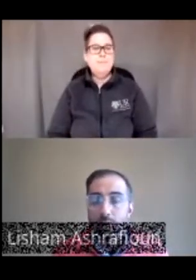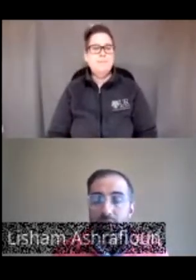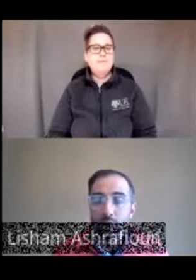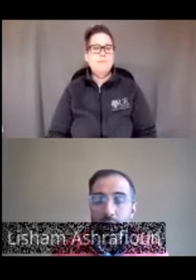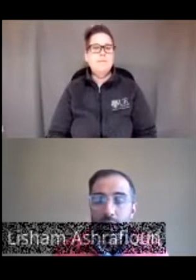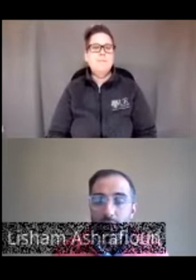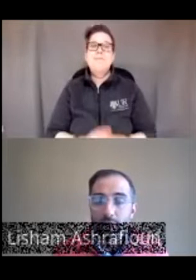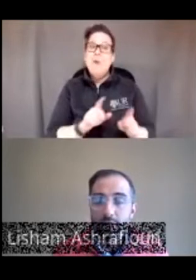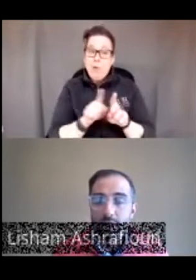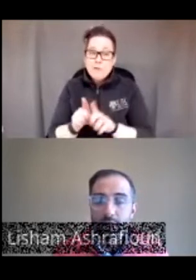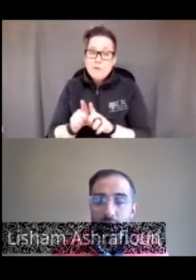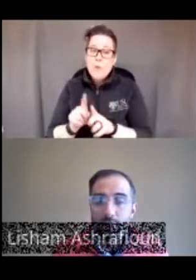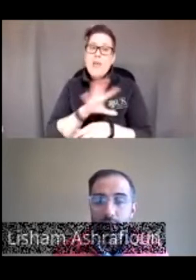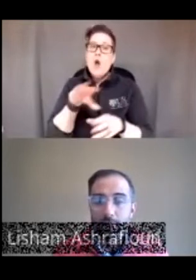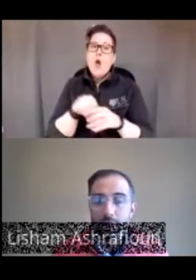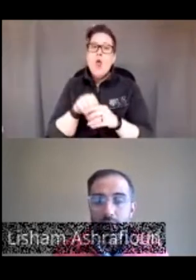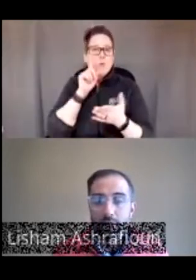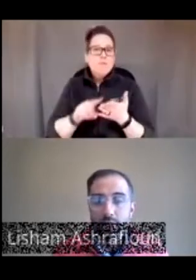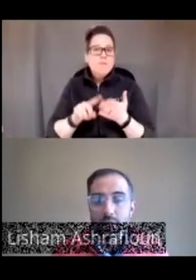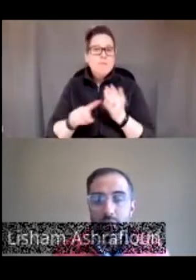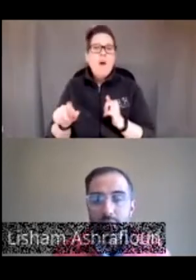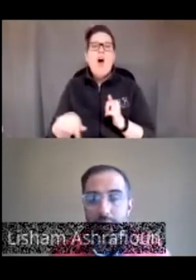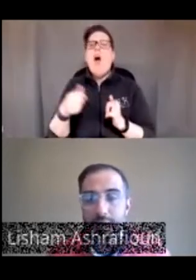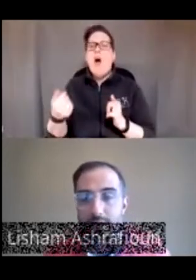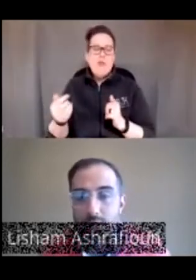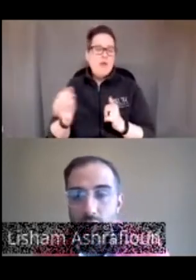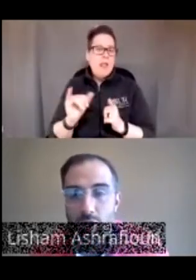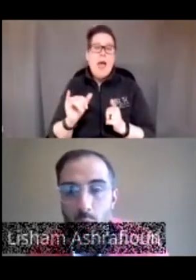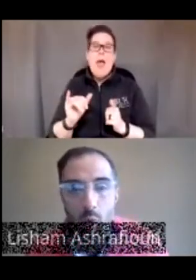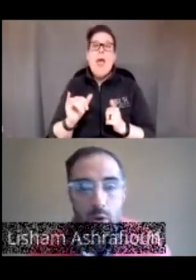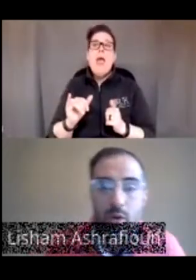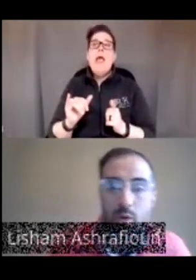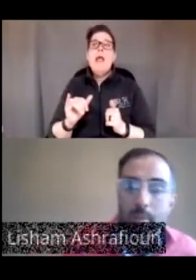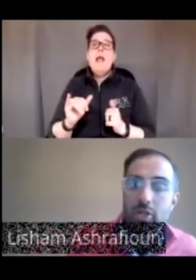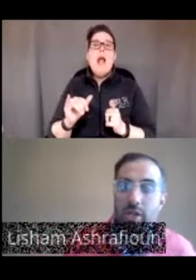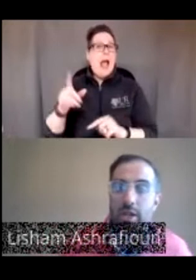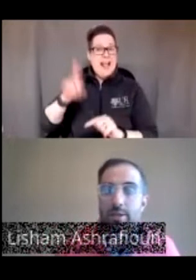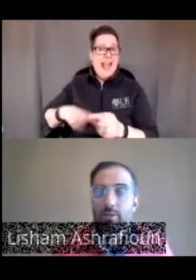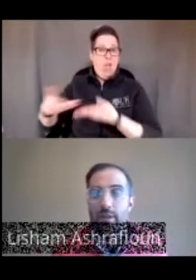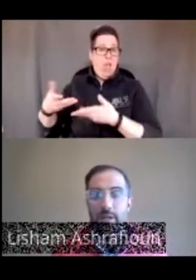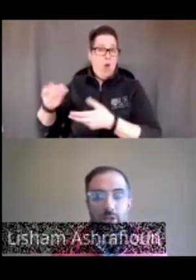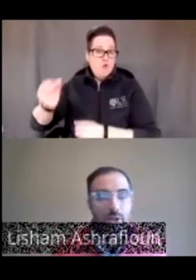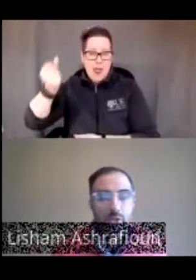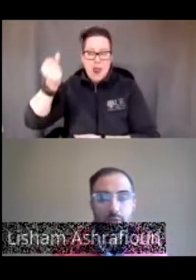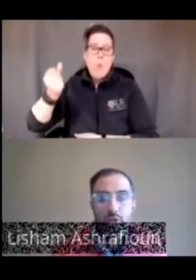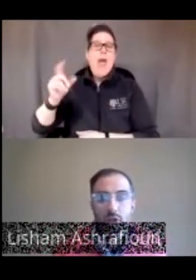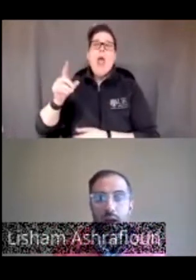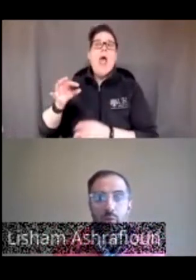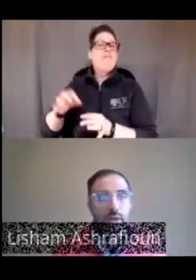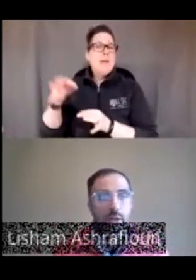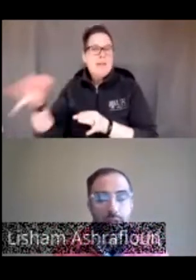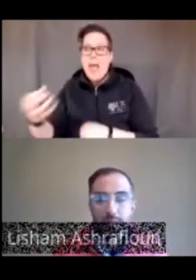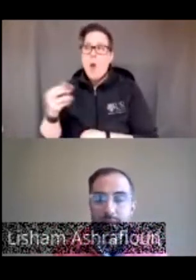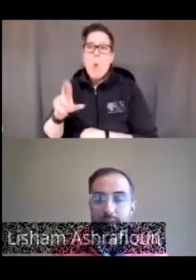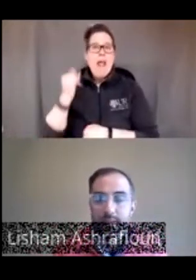They also included studies of other manipulations, including delaying the social reward or punishing it through the administration of a shock